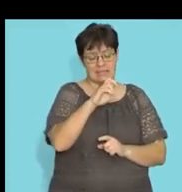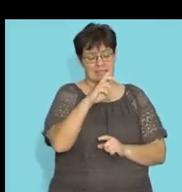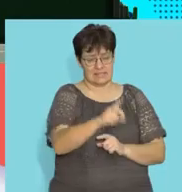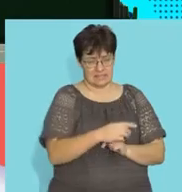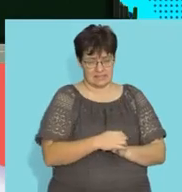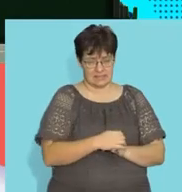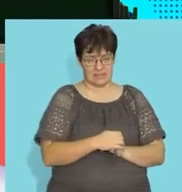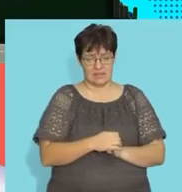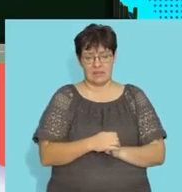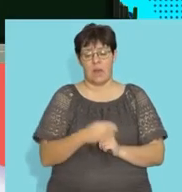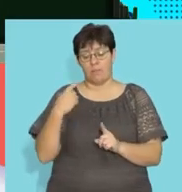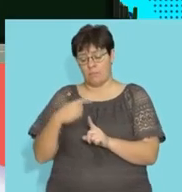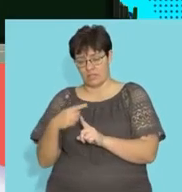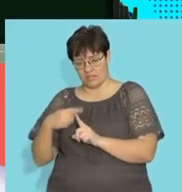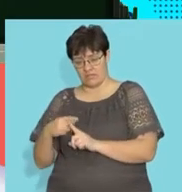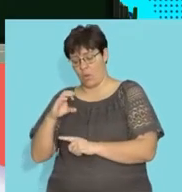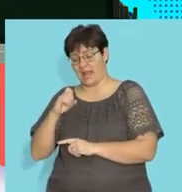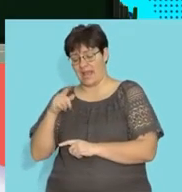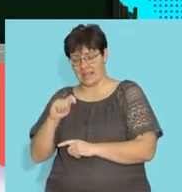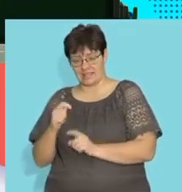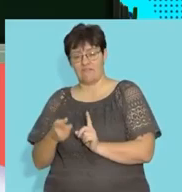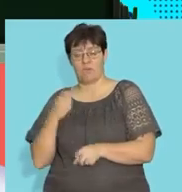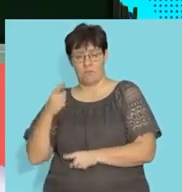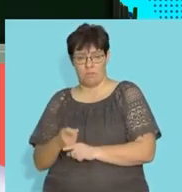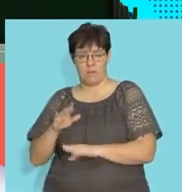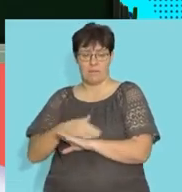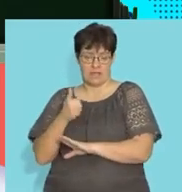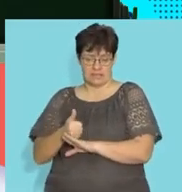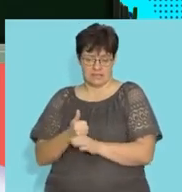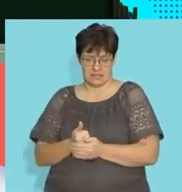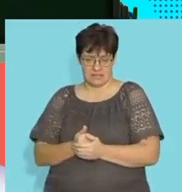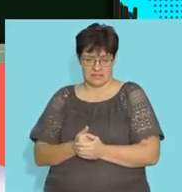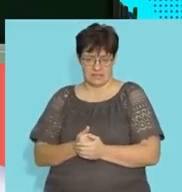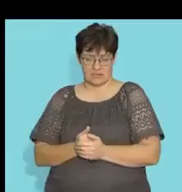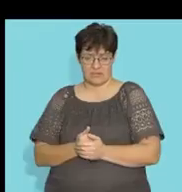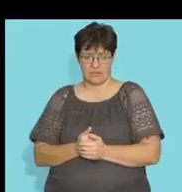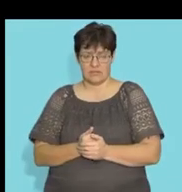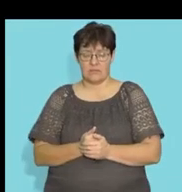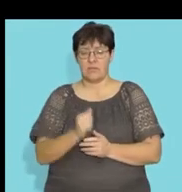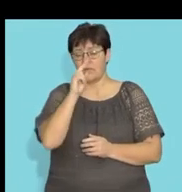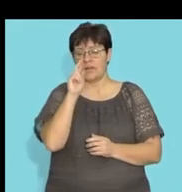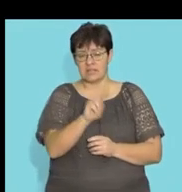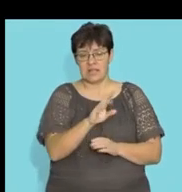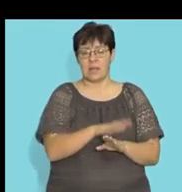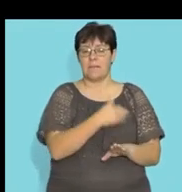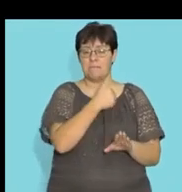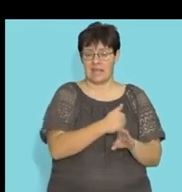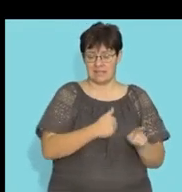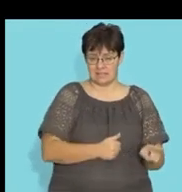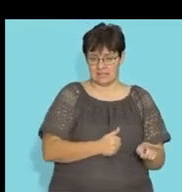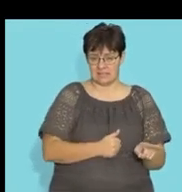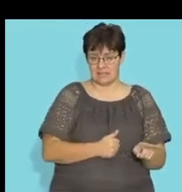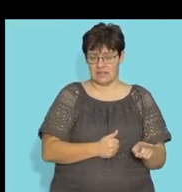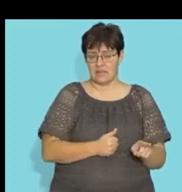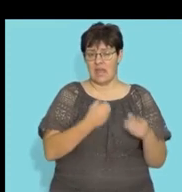acid, and the positive ion or the cation comes from the base. So we can see that the base